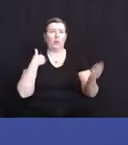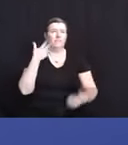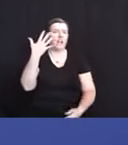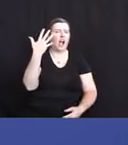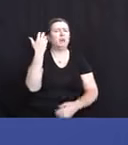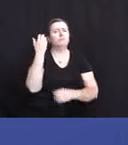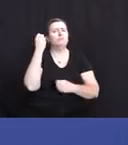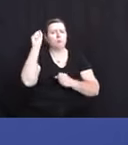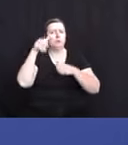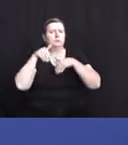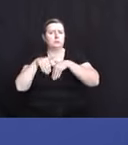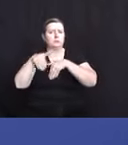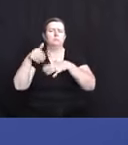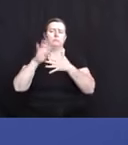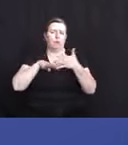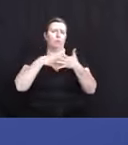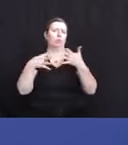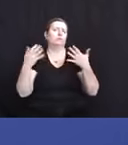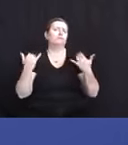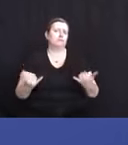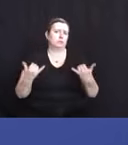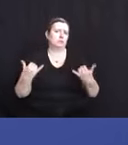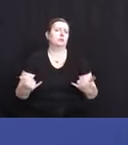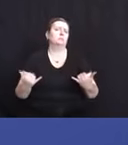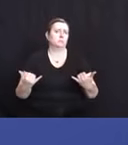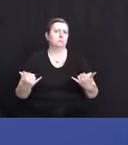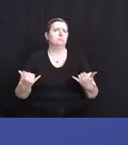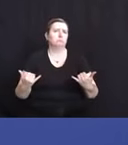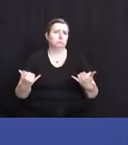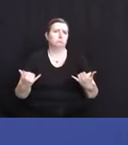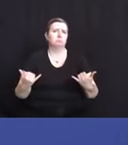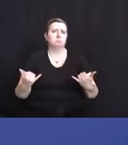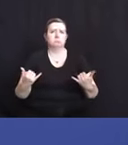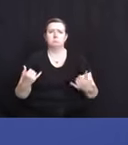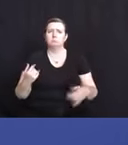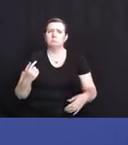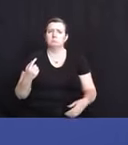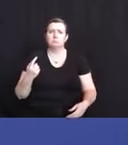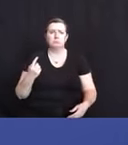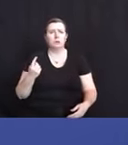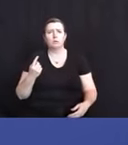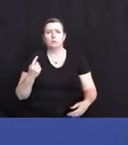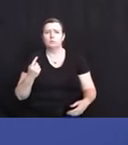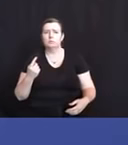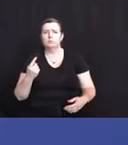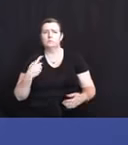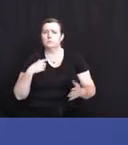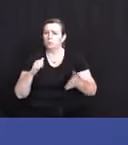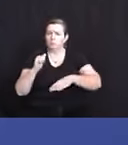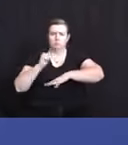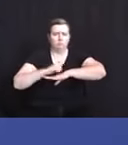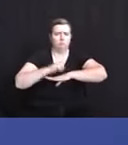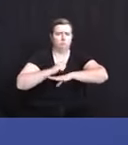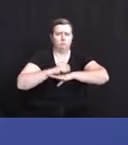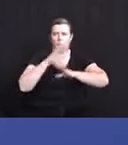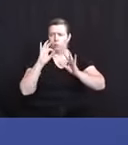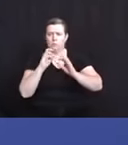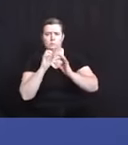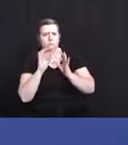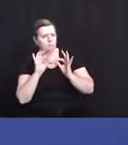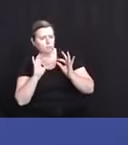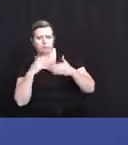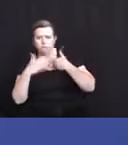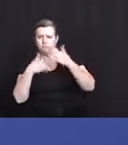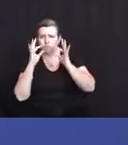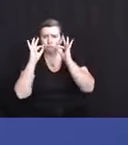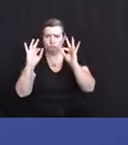for today, Governor, and I know you knock on wood daily, and we'll hope to keep it that way. So we're just obviously